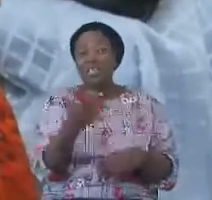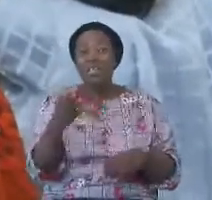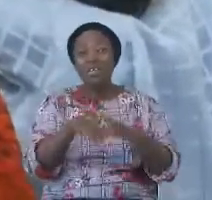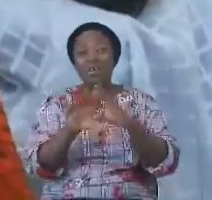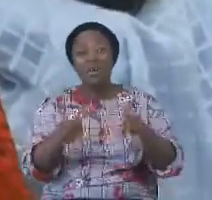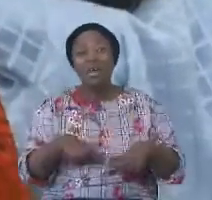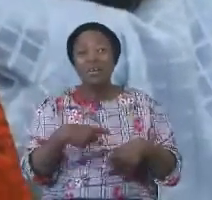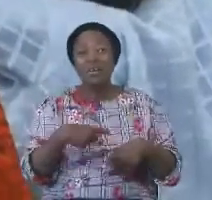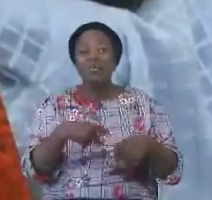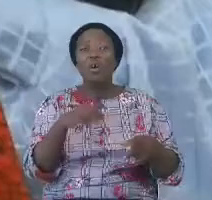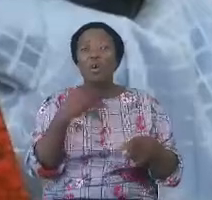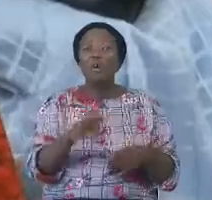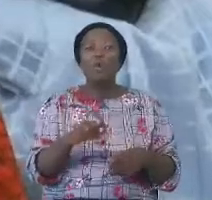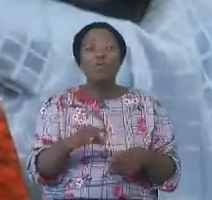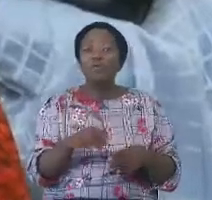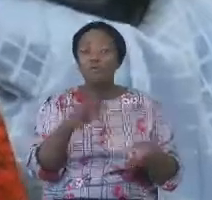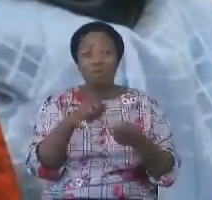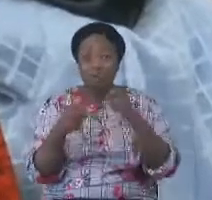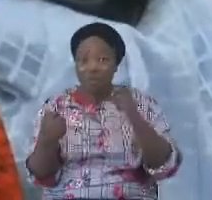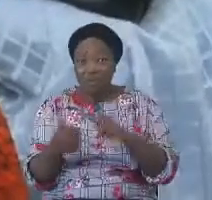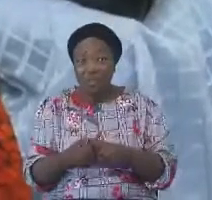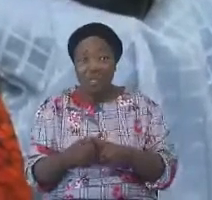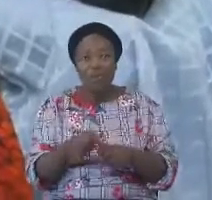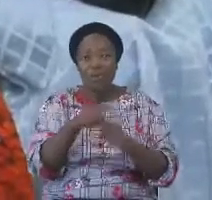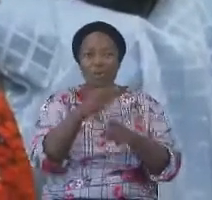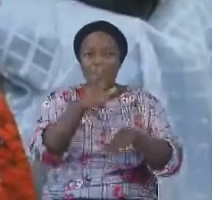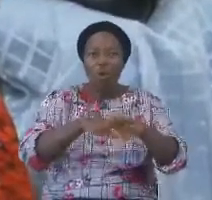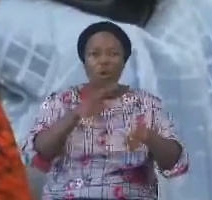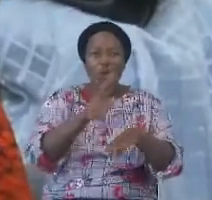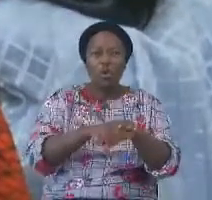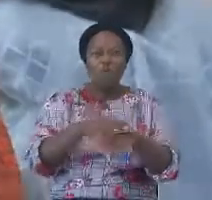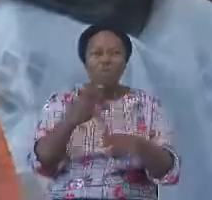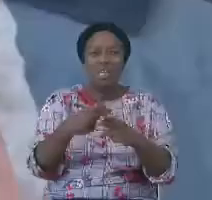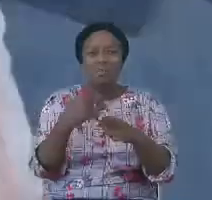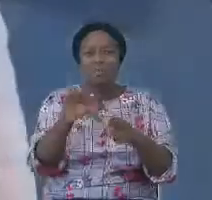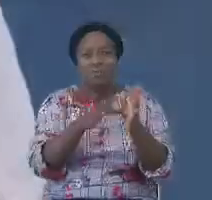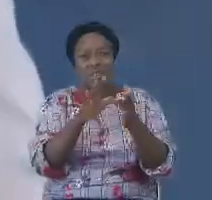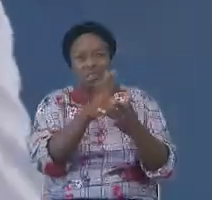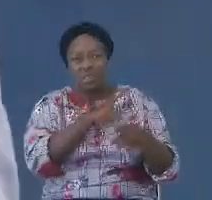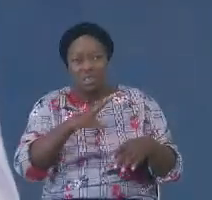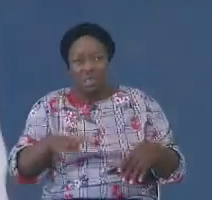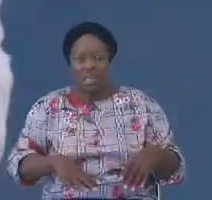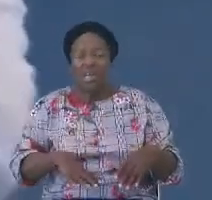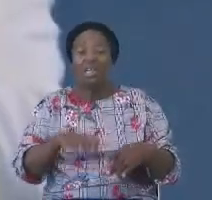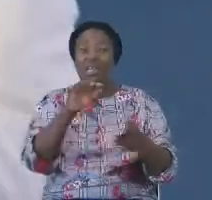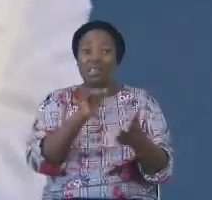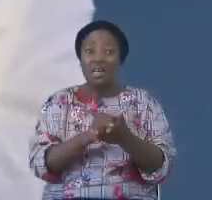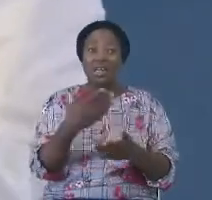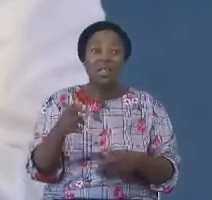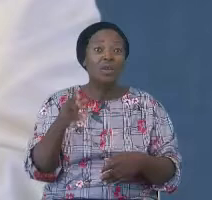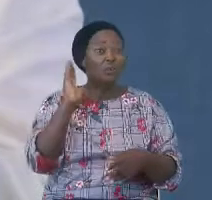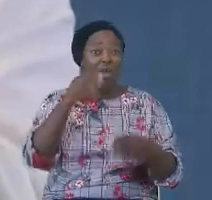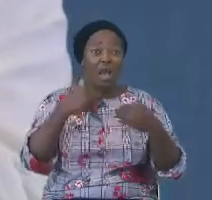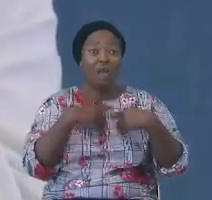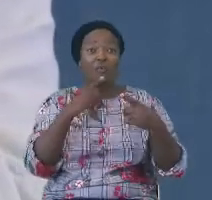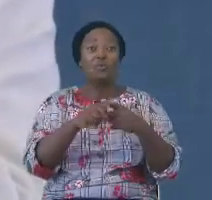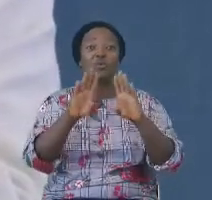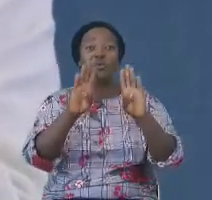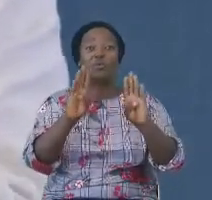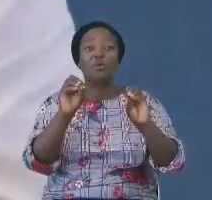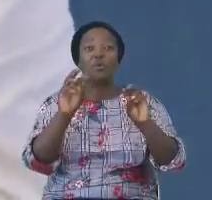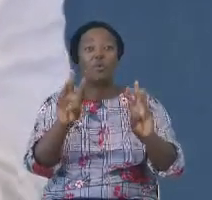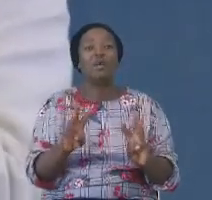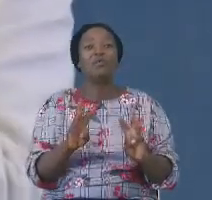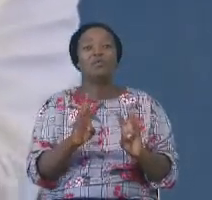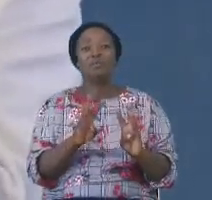devil anything in your life of suffering anything in your life or perdition when we mention the name of